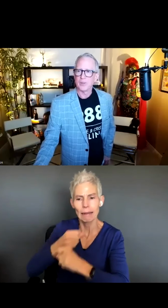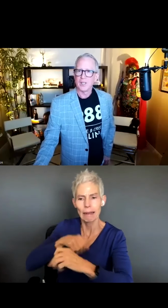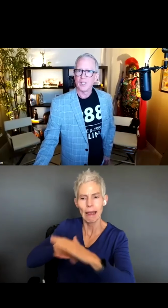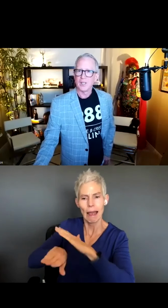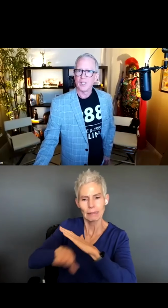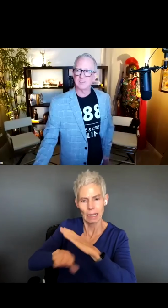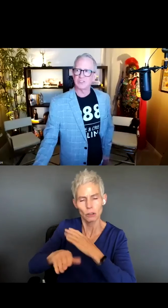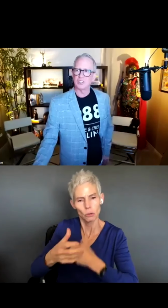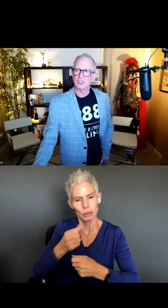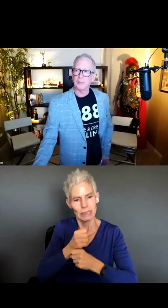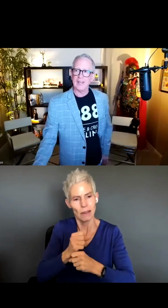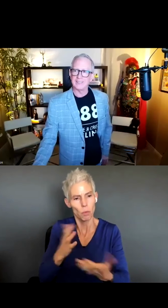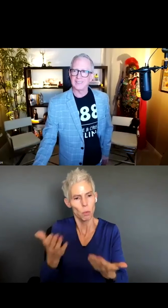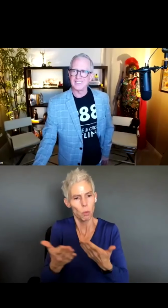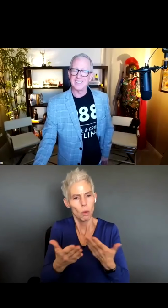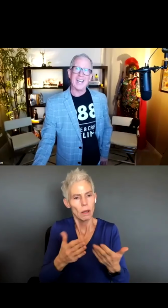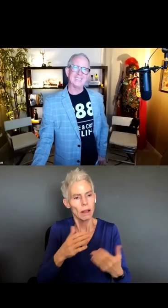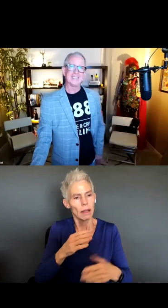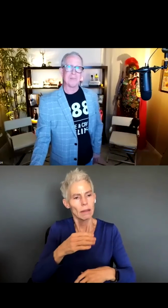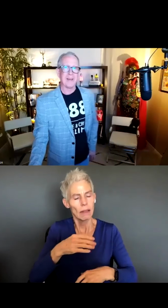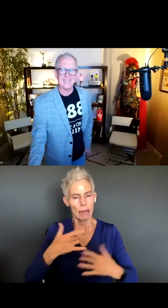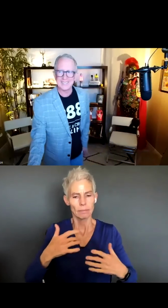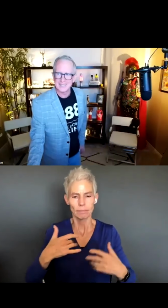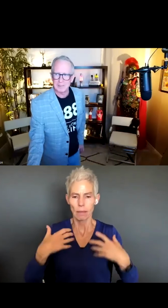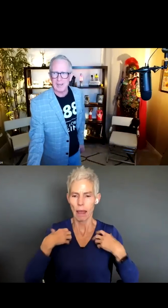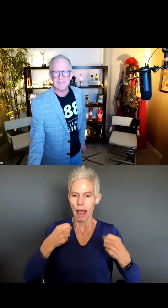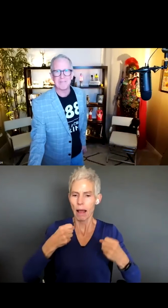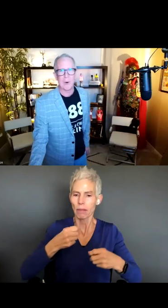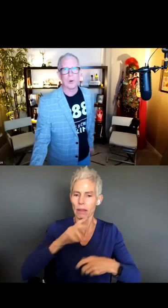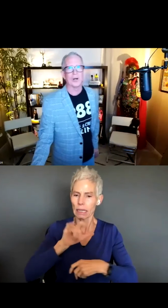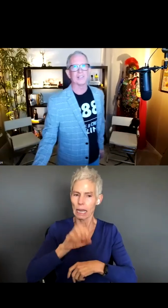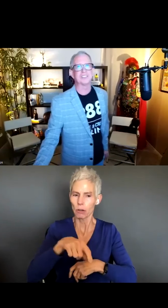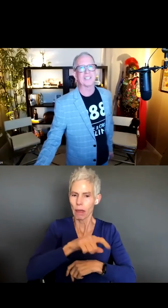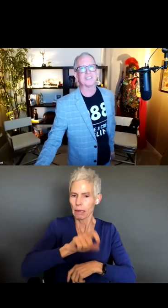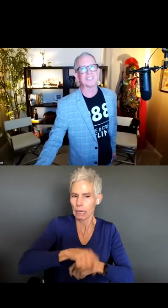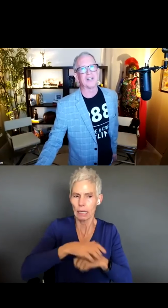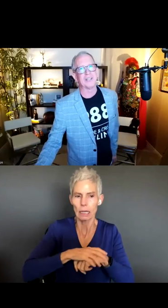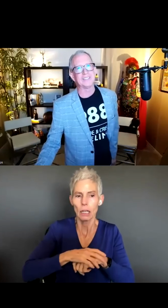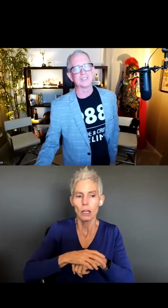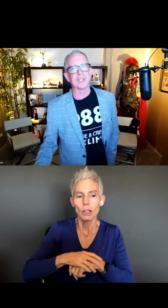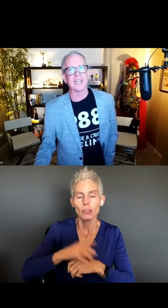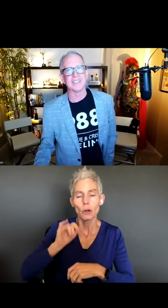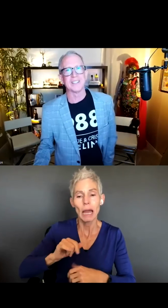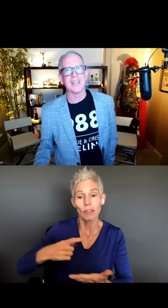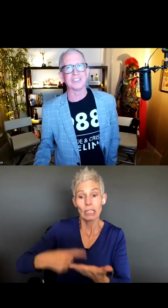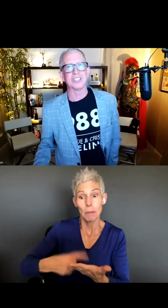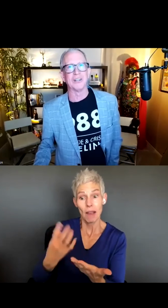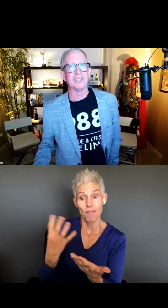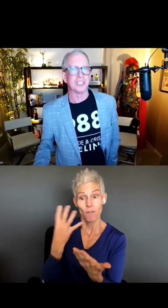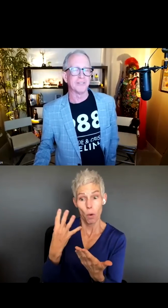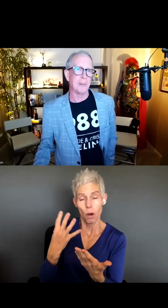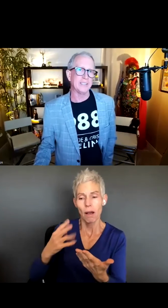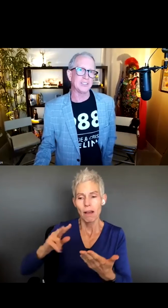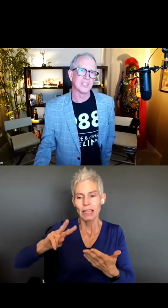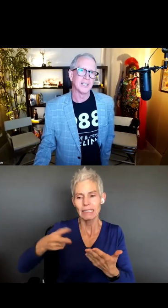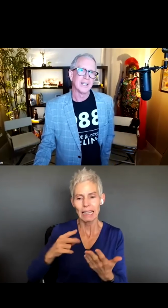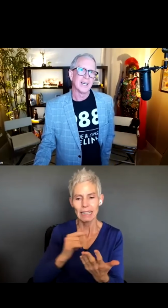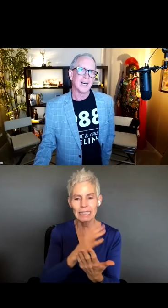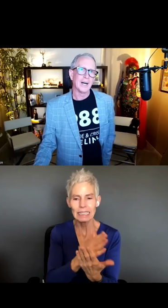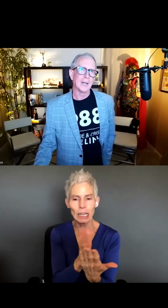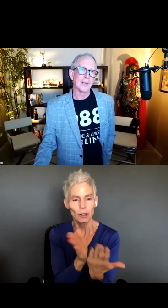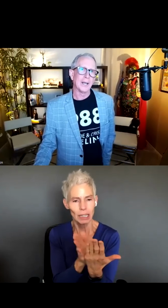care. So that brings us to today's debate 4, our second series as we get into the next generation of